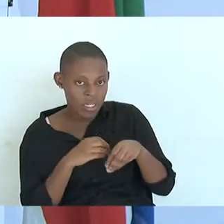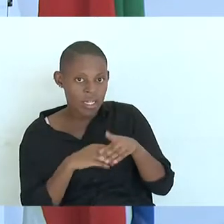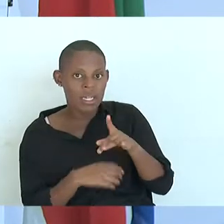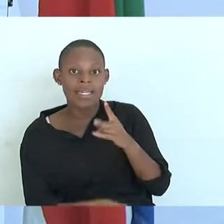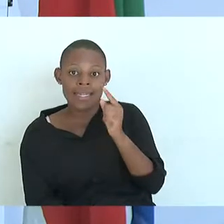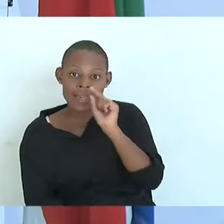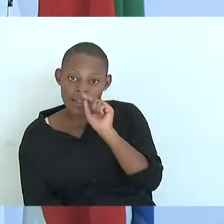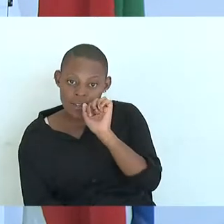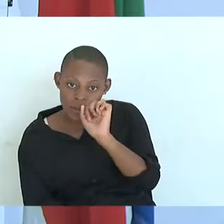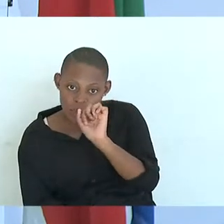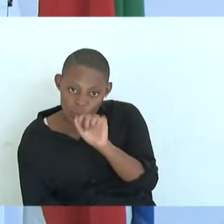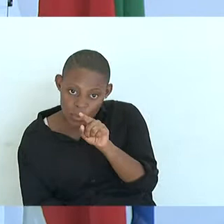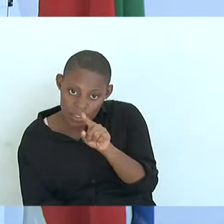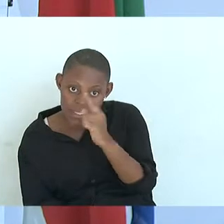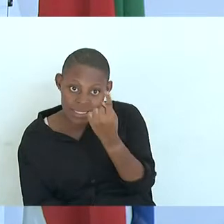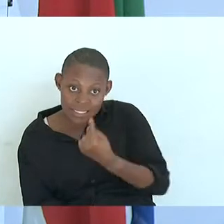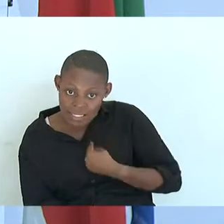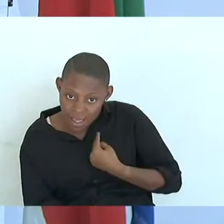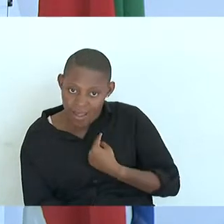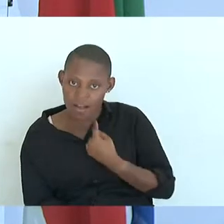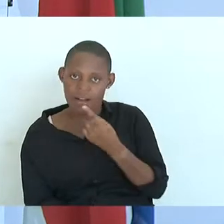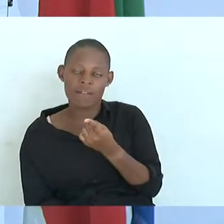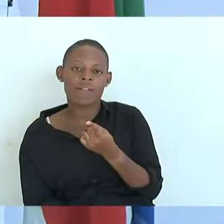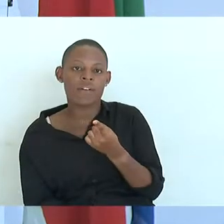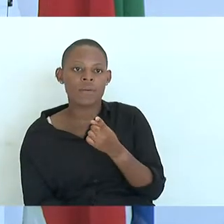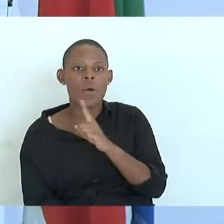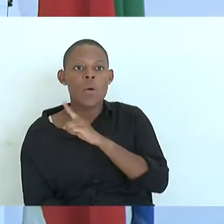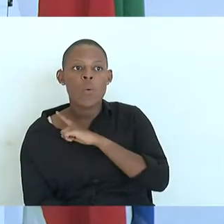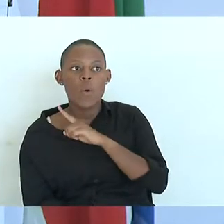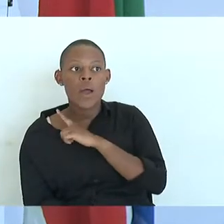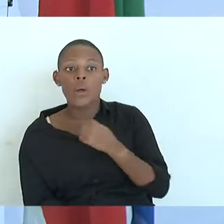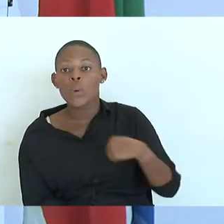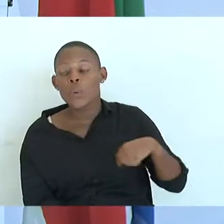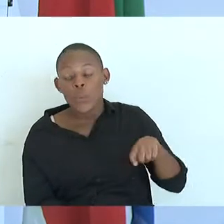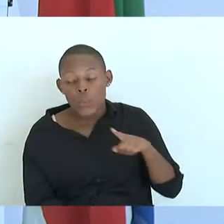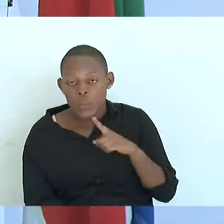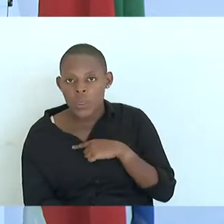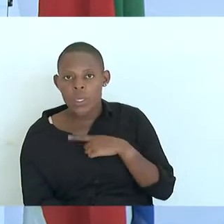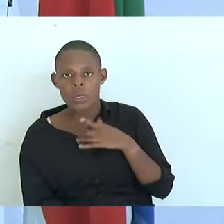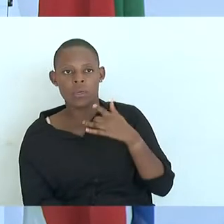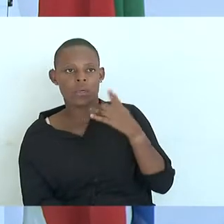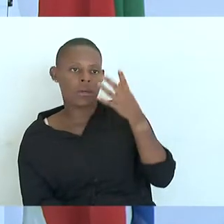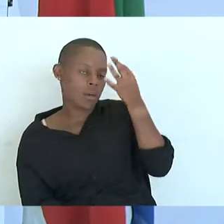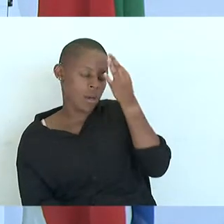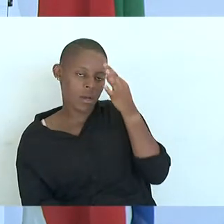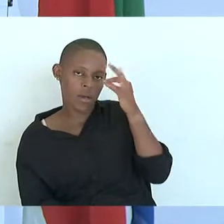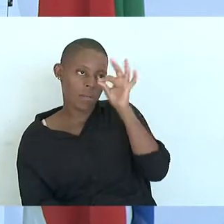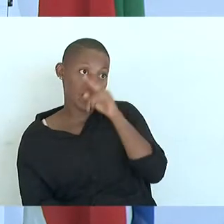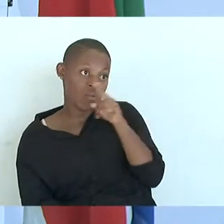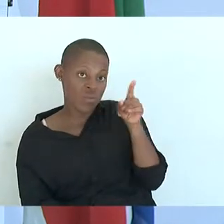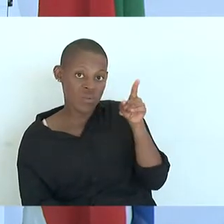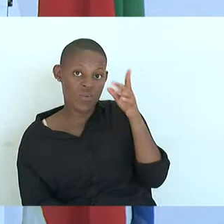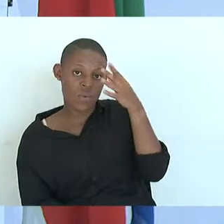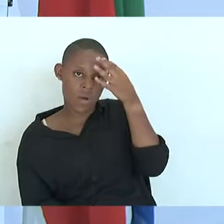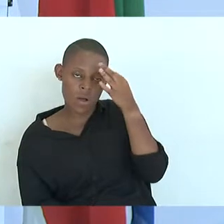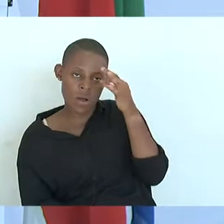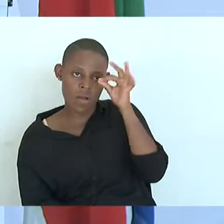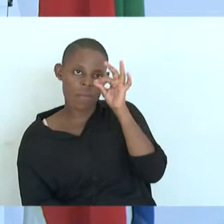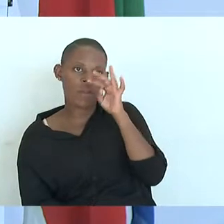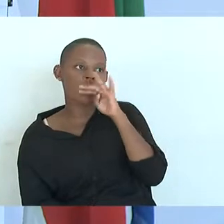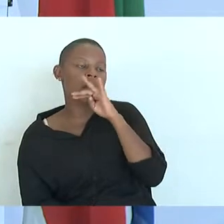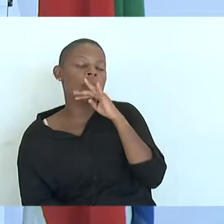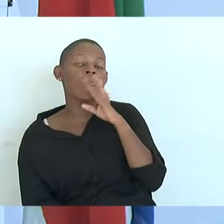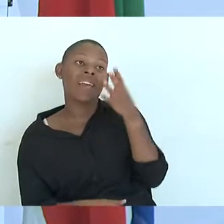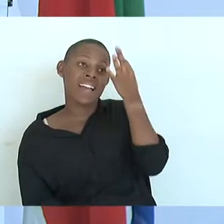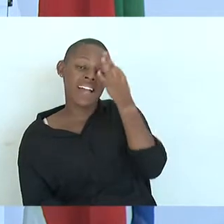Awuntshontshelwe omunye umuntu, because you are the government. This is the government of the people, by the people.